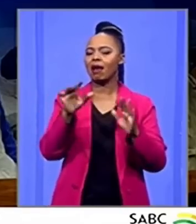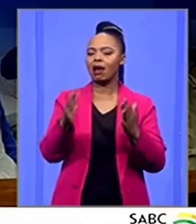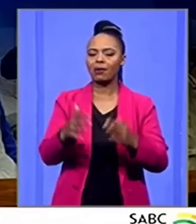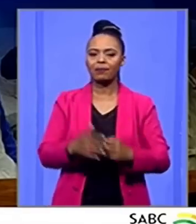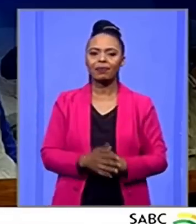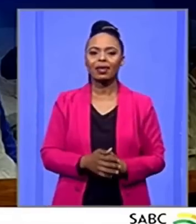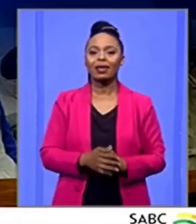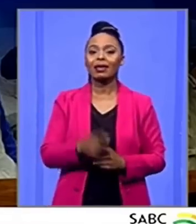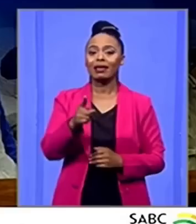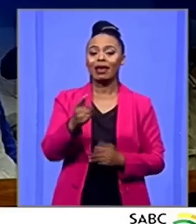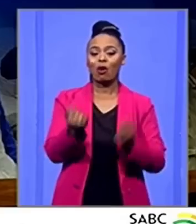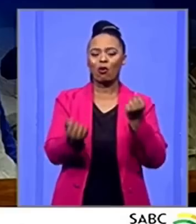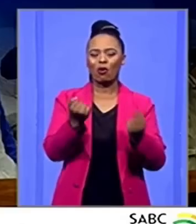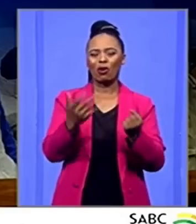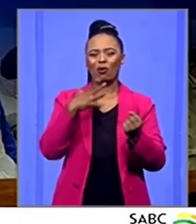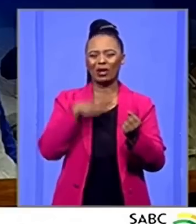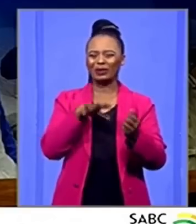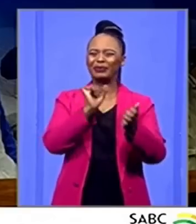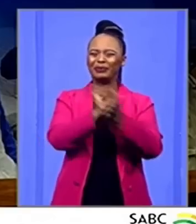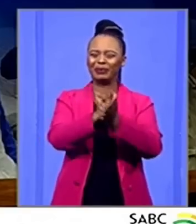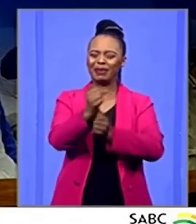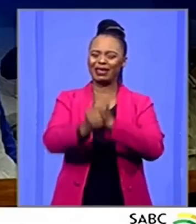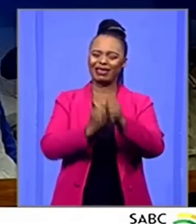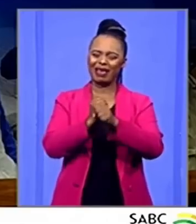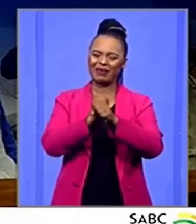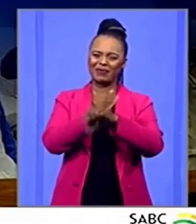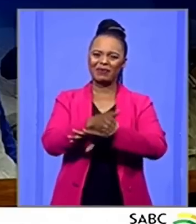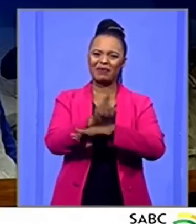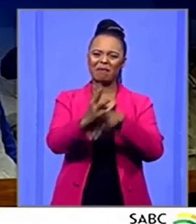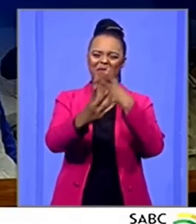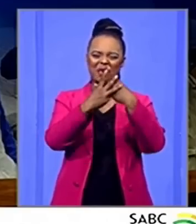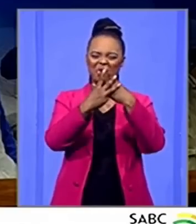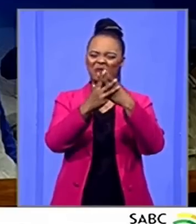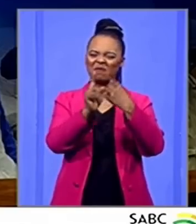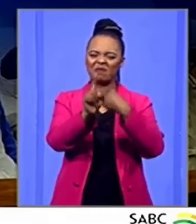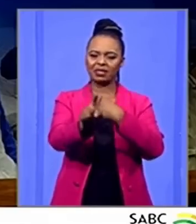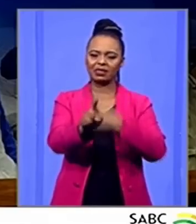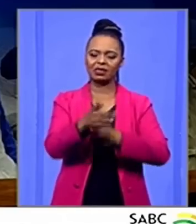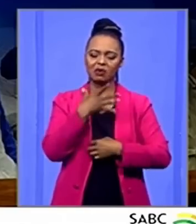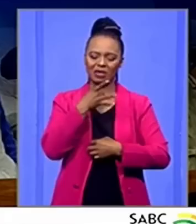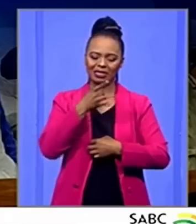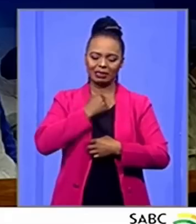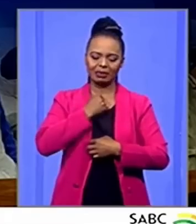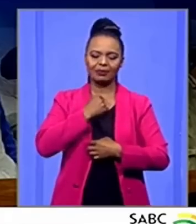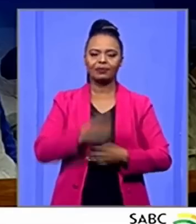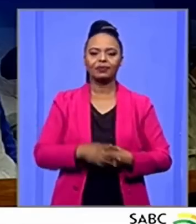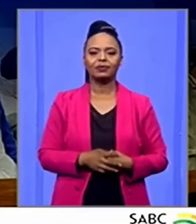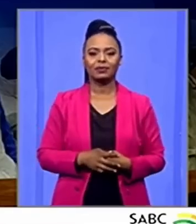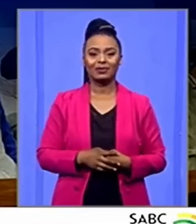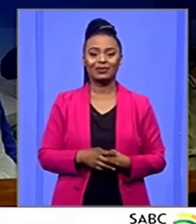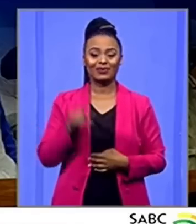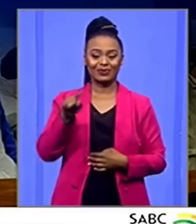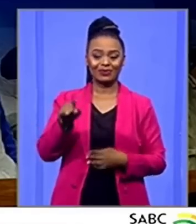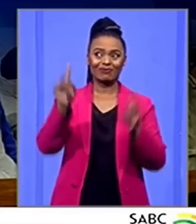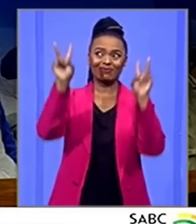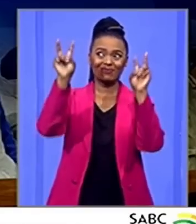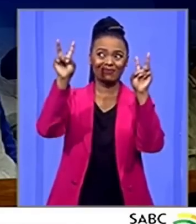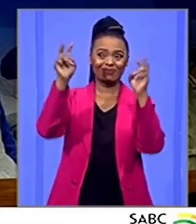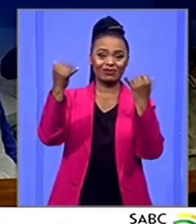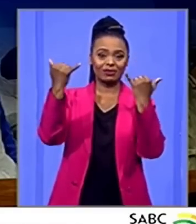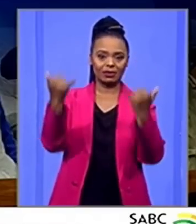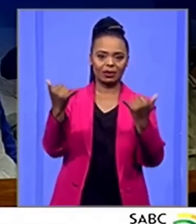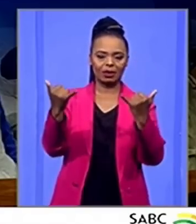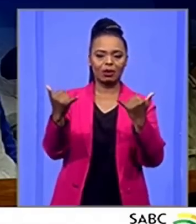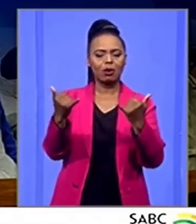e kare e ka ba tholela dingwaga go kgolegelo. Nna kgatelopelo ye e mpha kholofelo ya gore